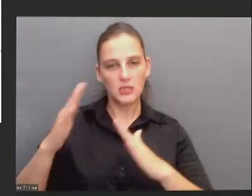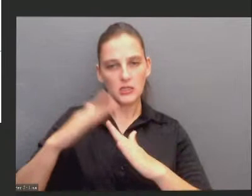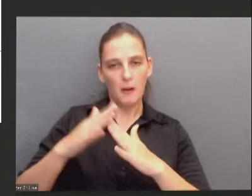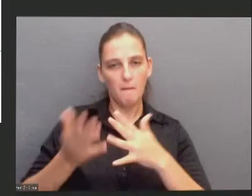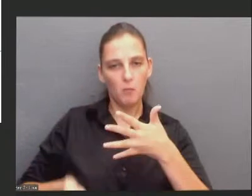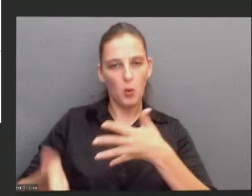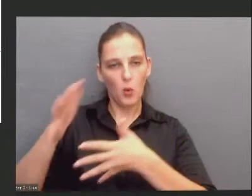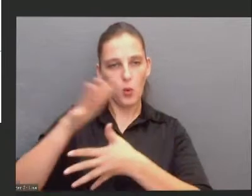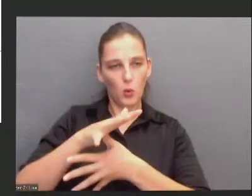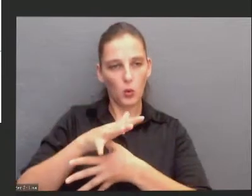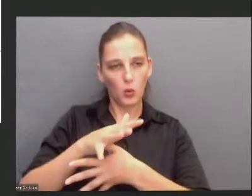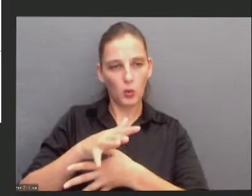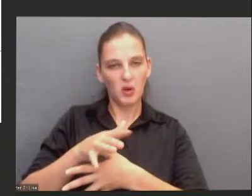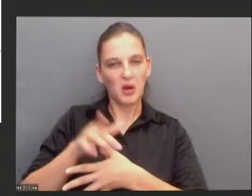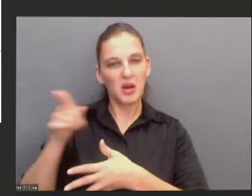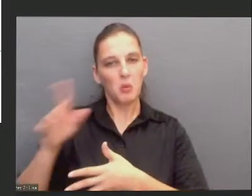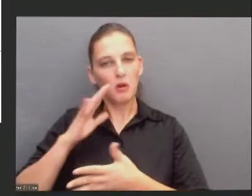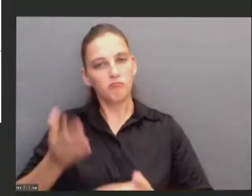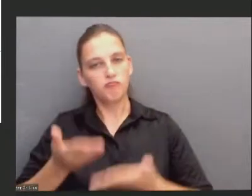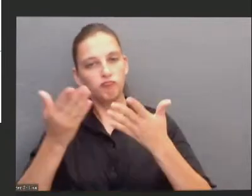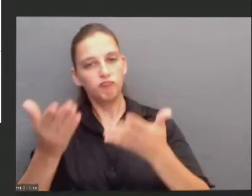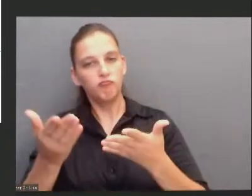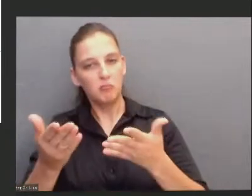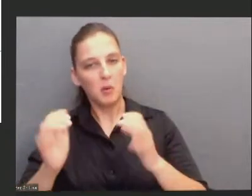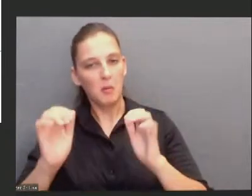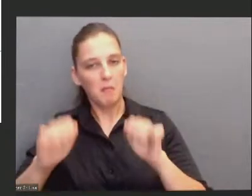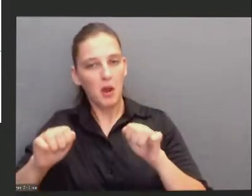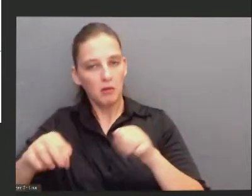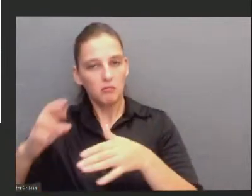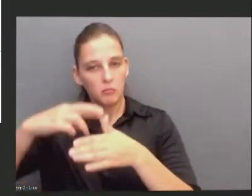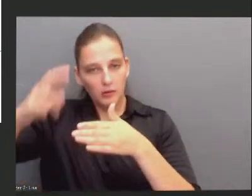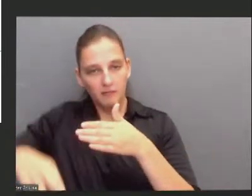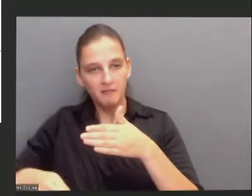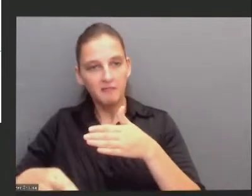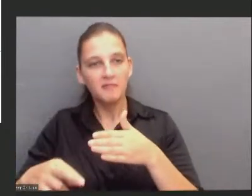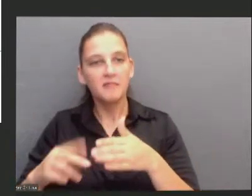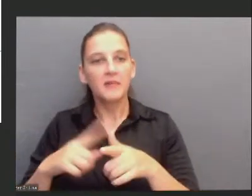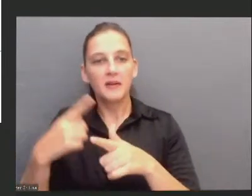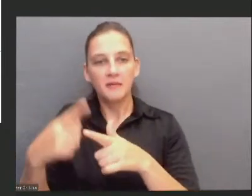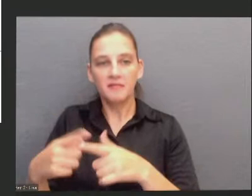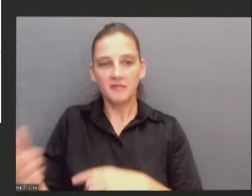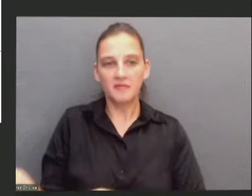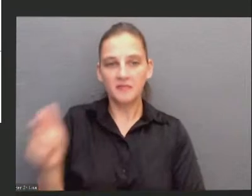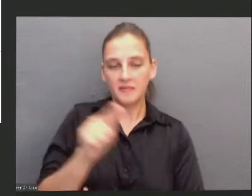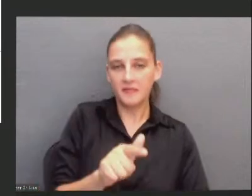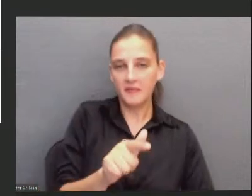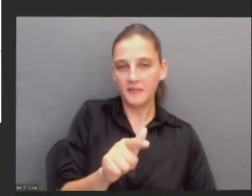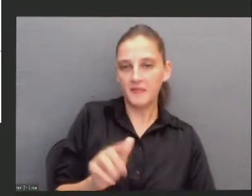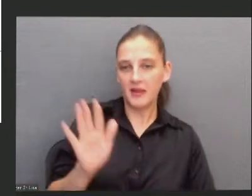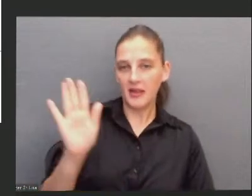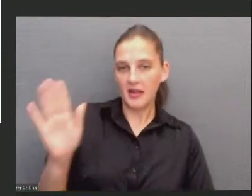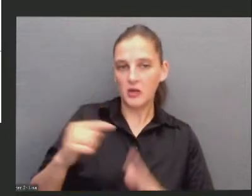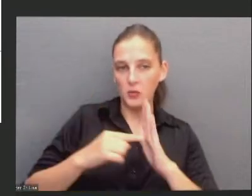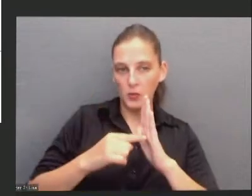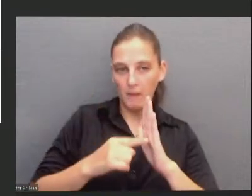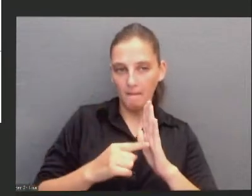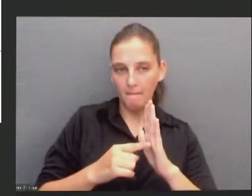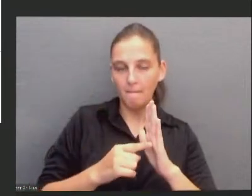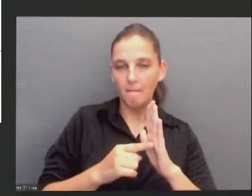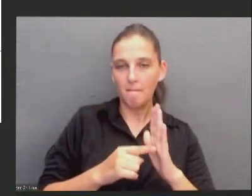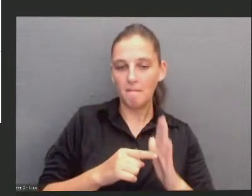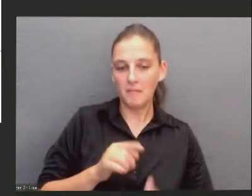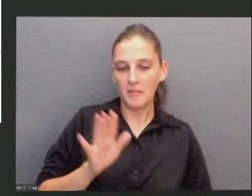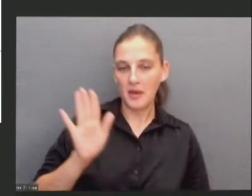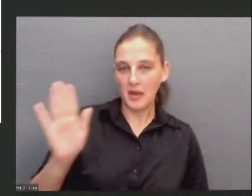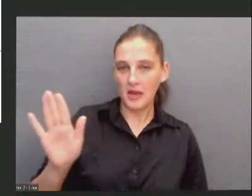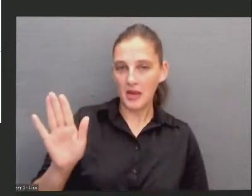suggested outcomes, and then he will turn it over so that his colleagues will begin to